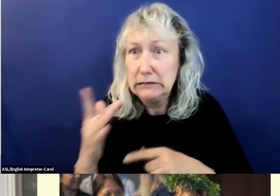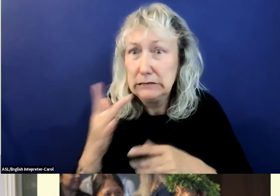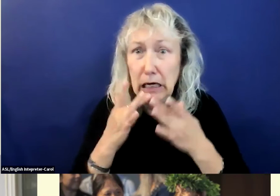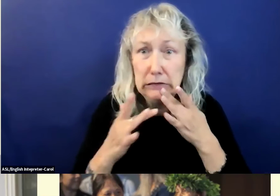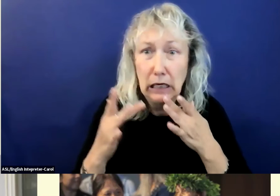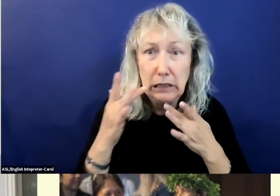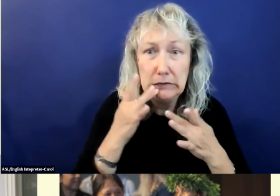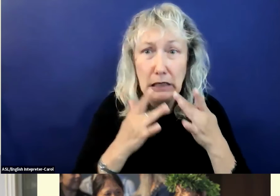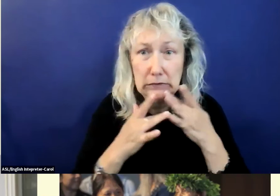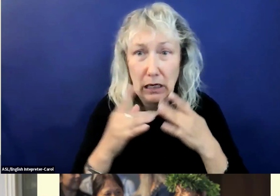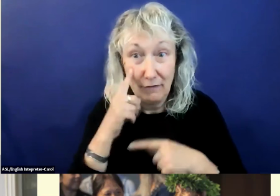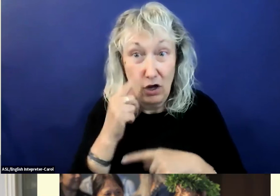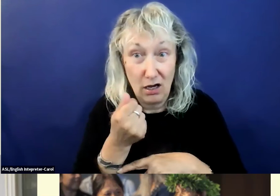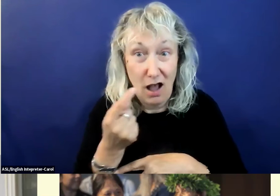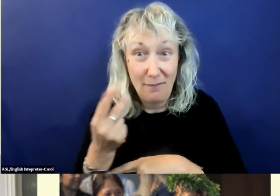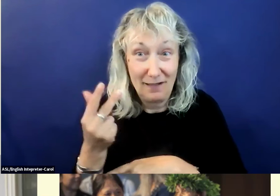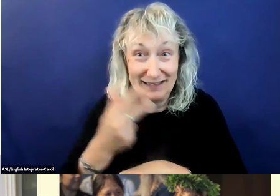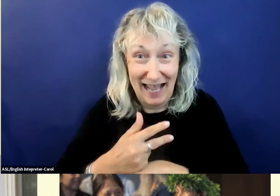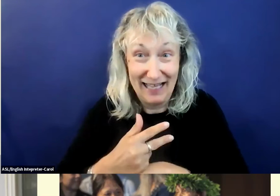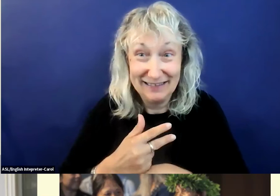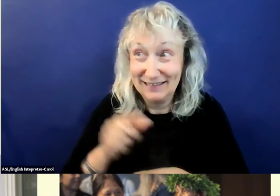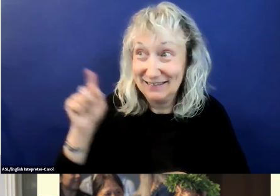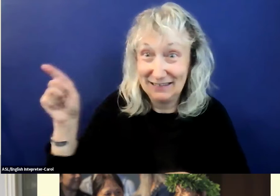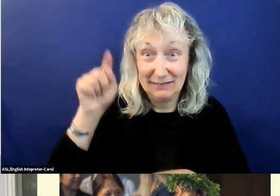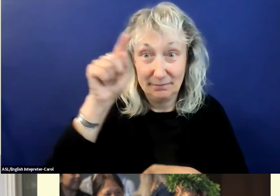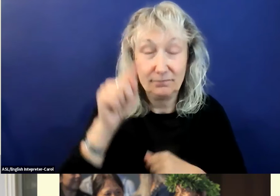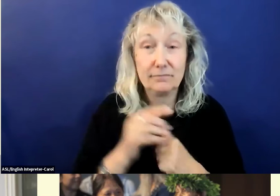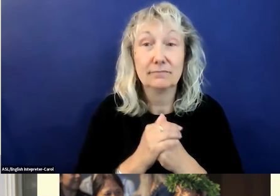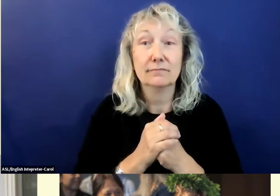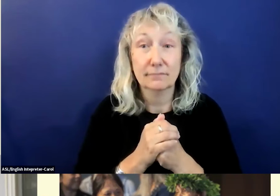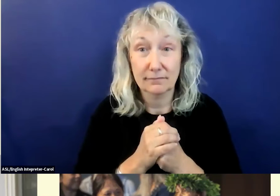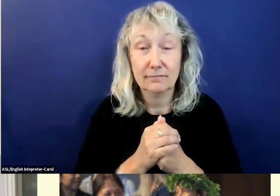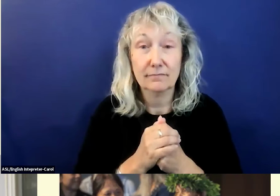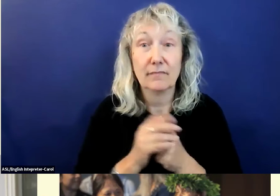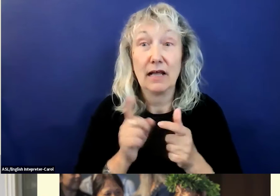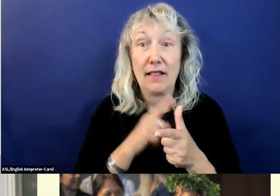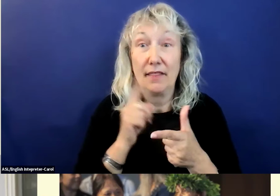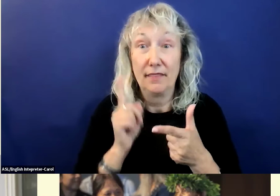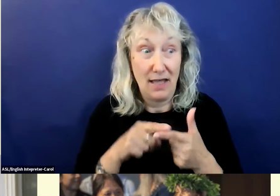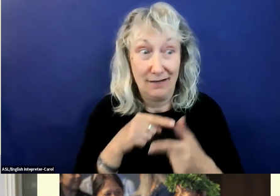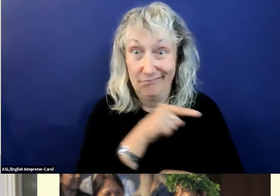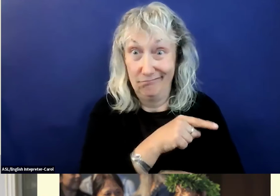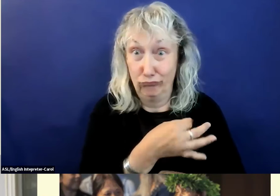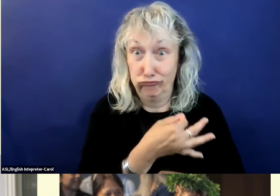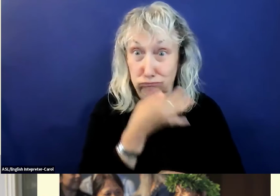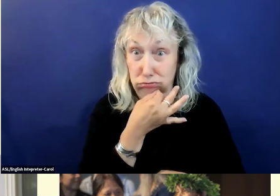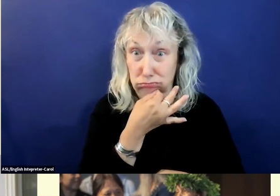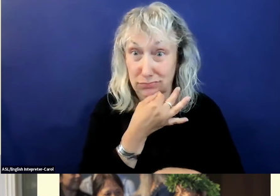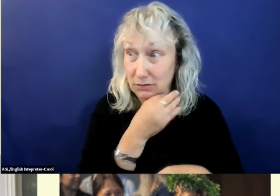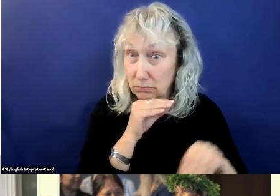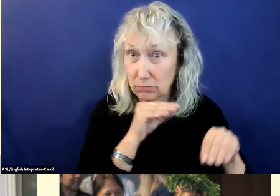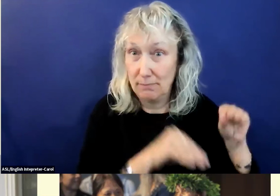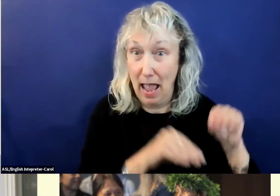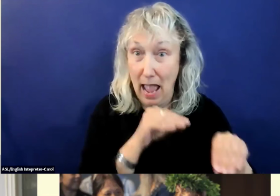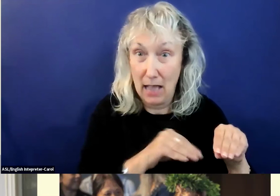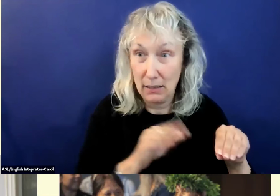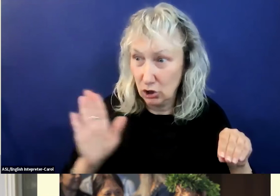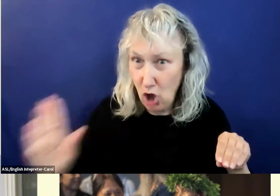of for the first couple of days of this typhoon. But with all this bag that she had packed for each of her